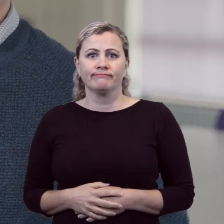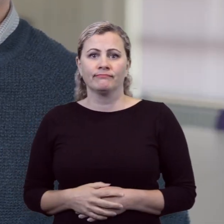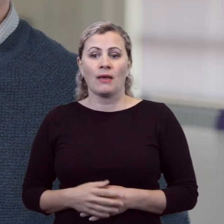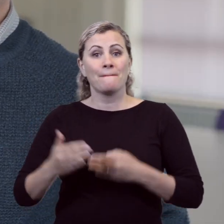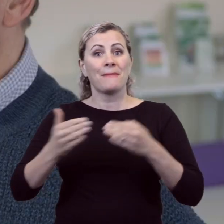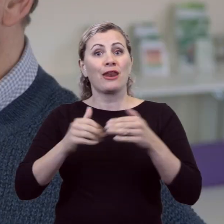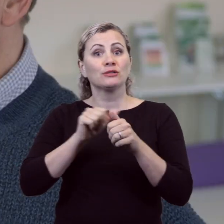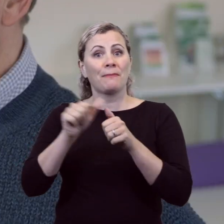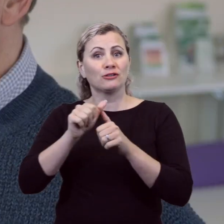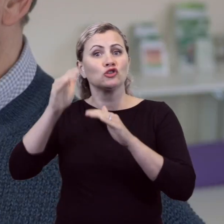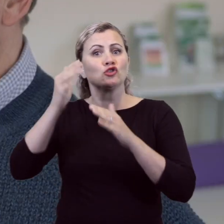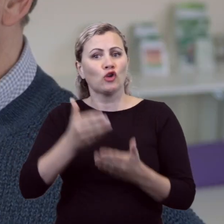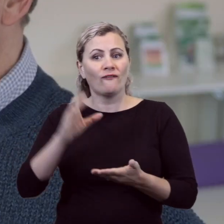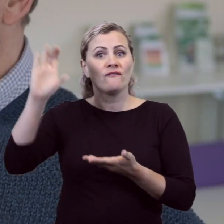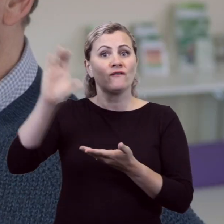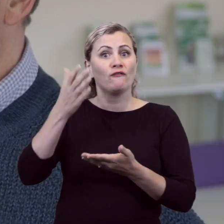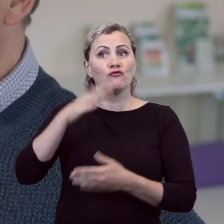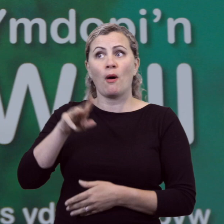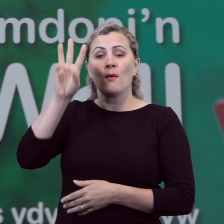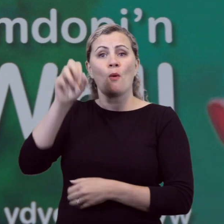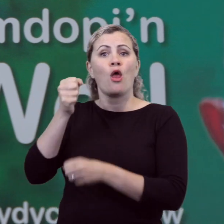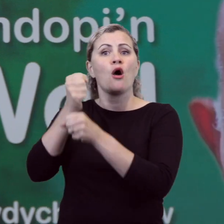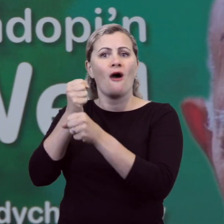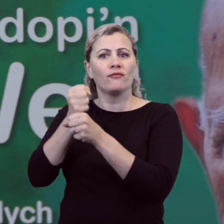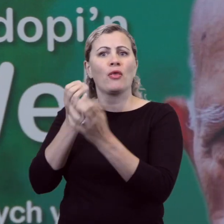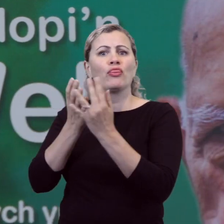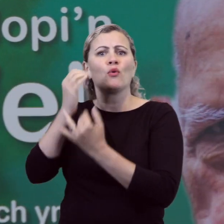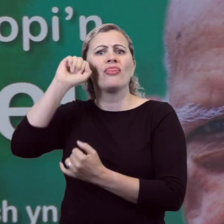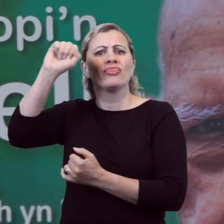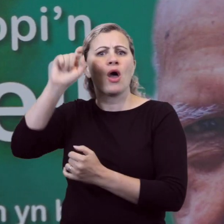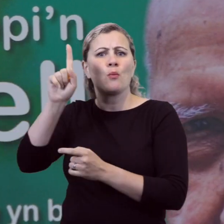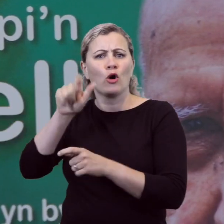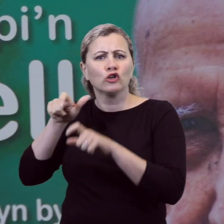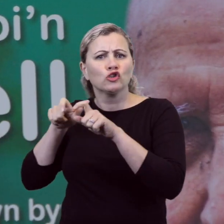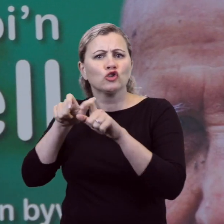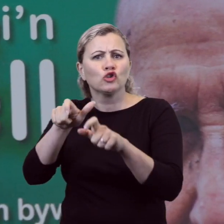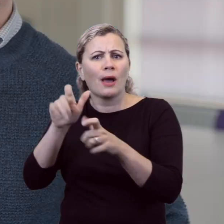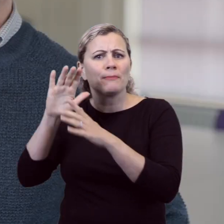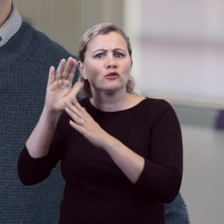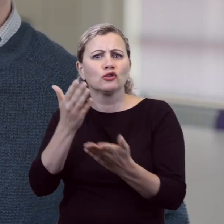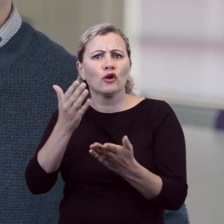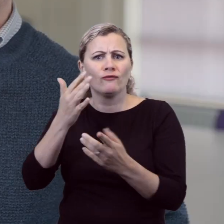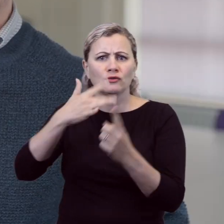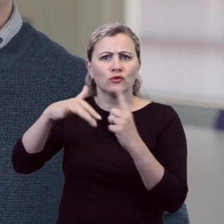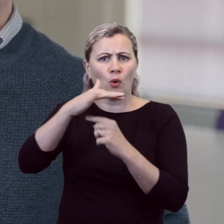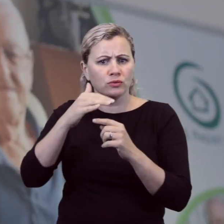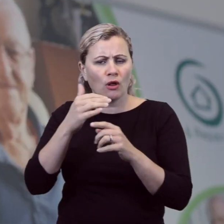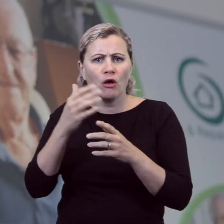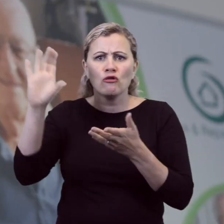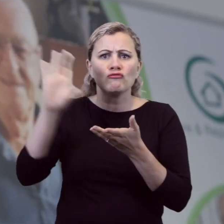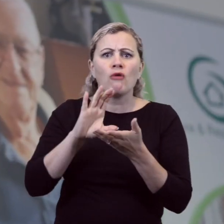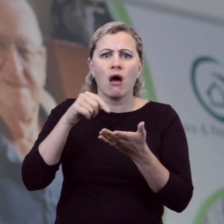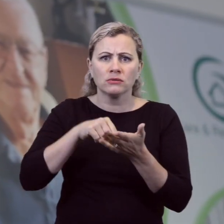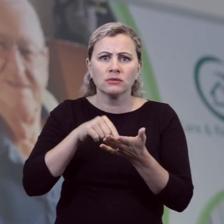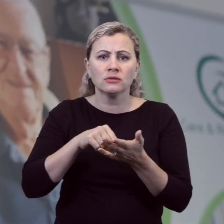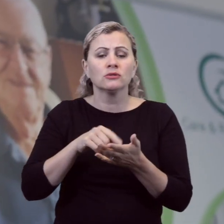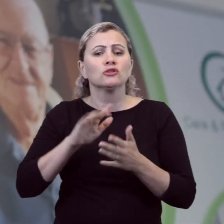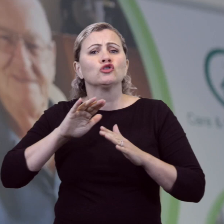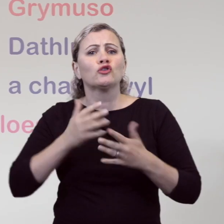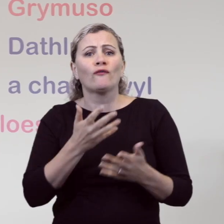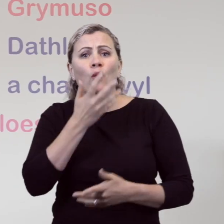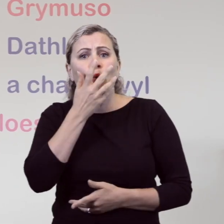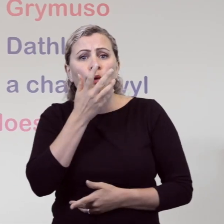Better is a service that's funded by Welsh Government through their Sustainable Social Services grant programme. It's a service